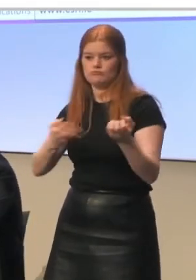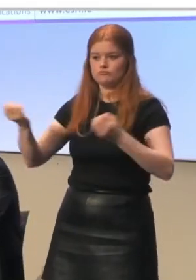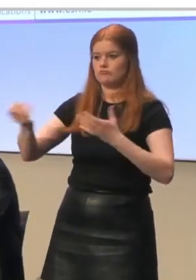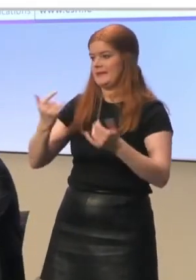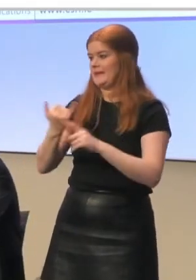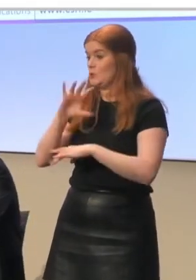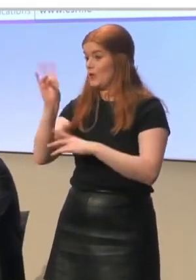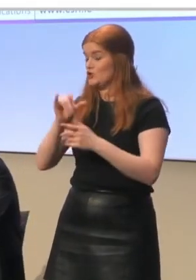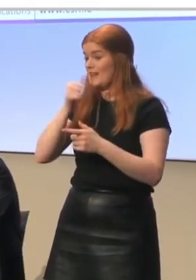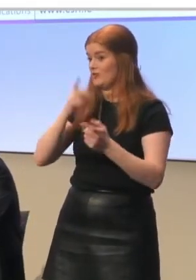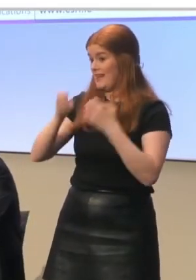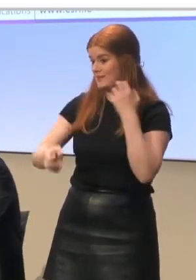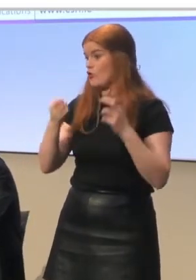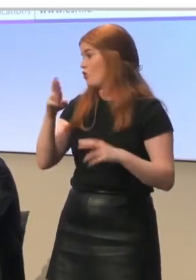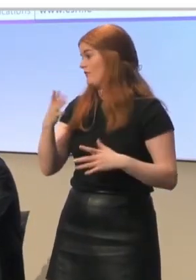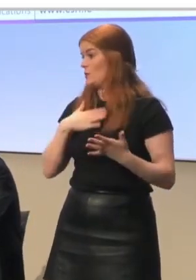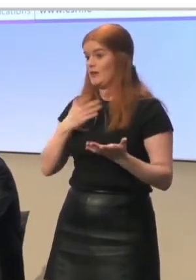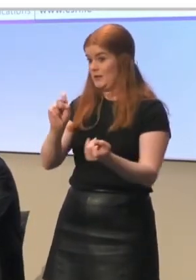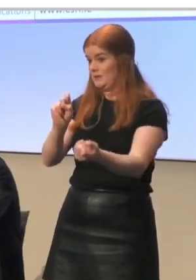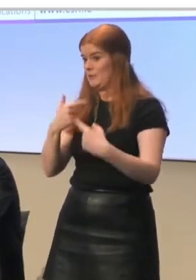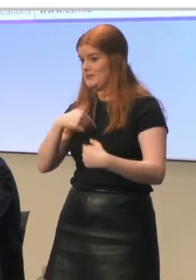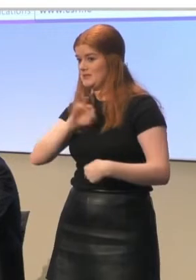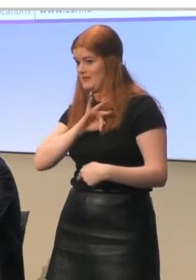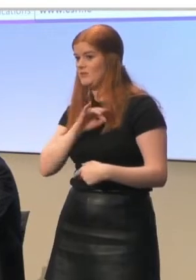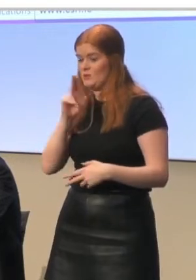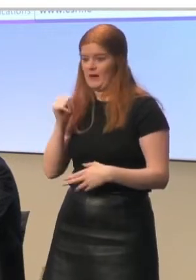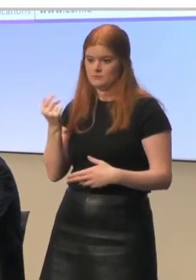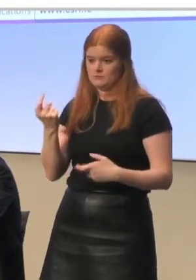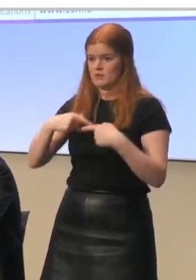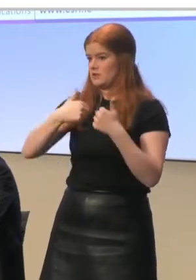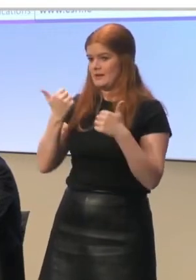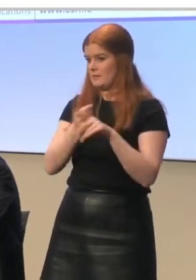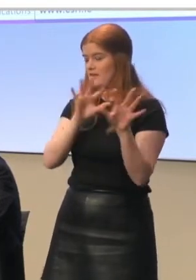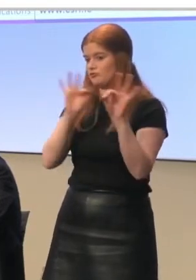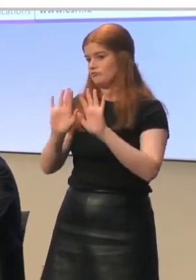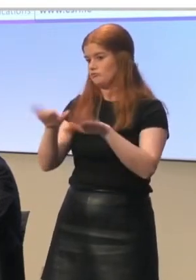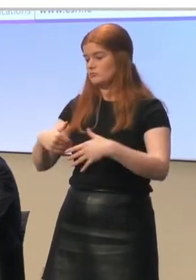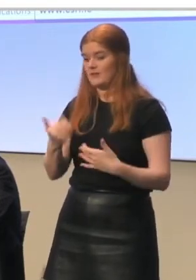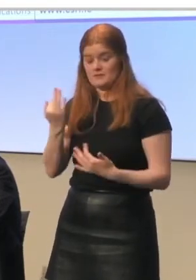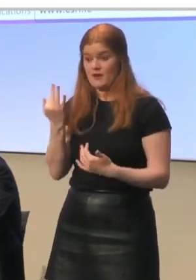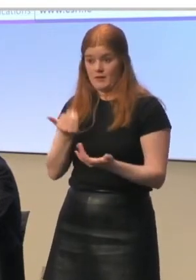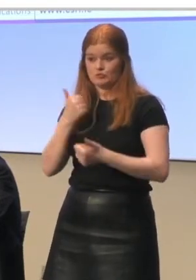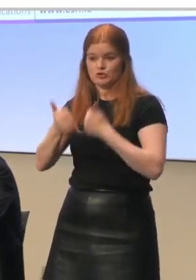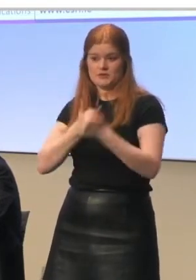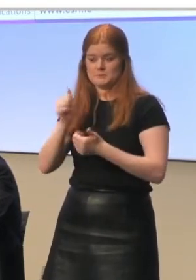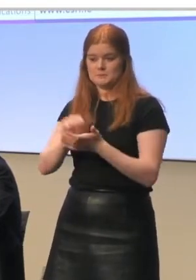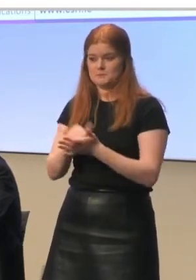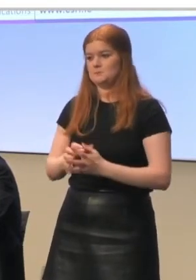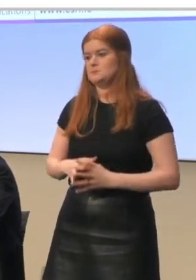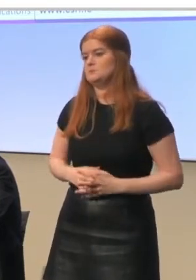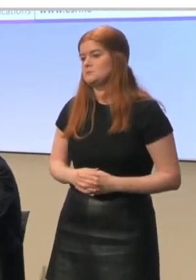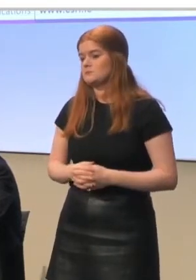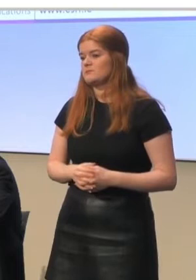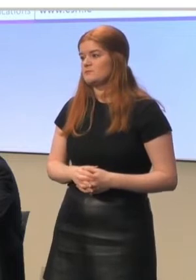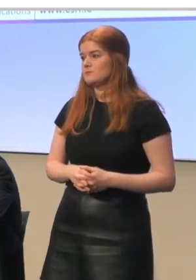Q&A at the end of this, or if you want to email myself or Selina or get in contact with us in any way afterwards, that'd be very much appreciated. But I suppose